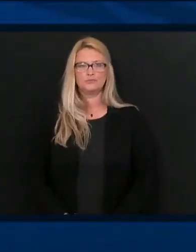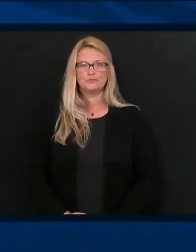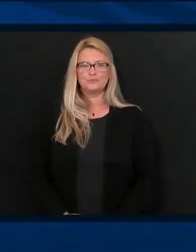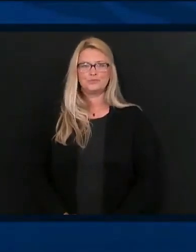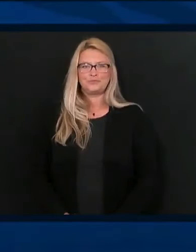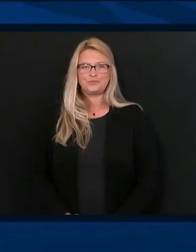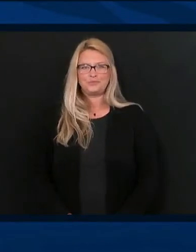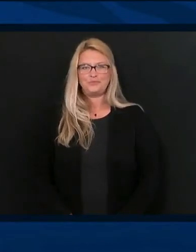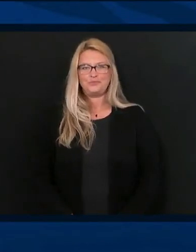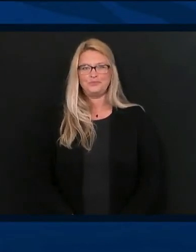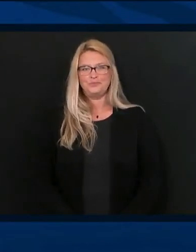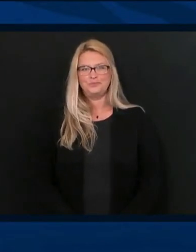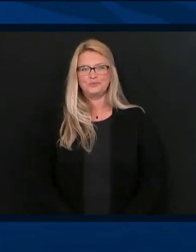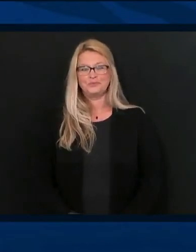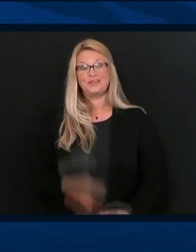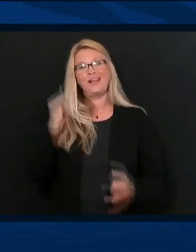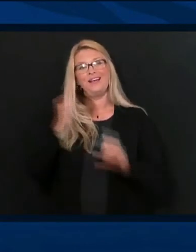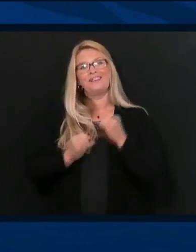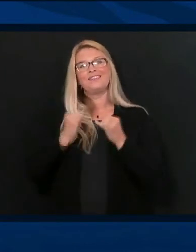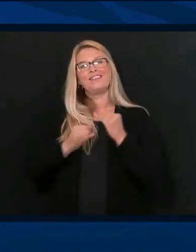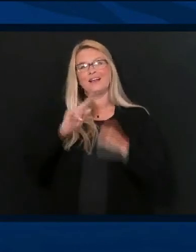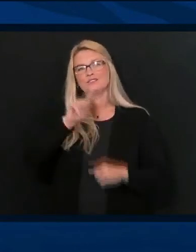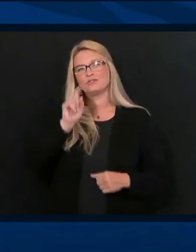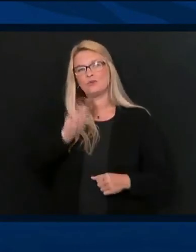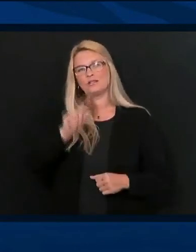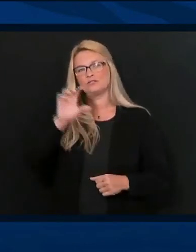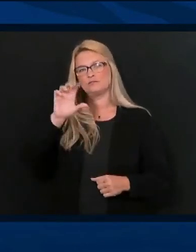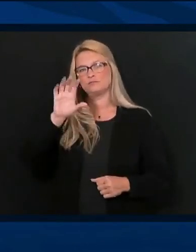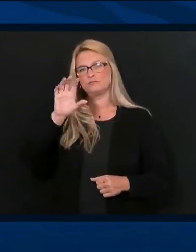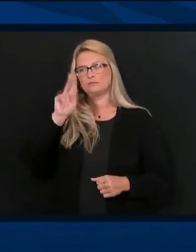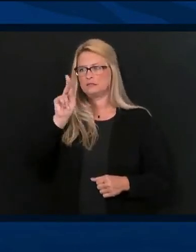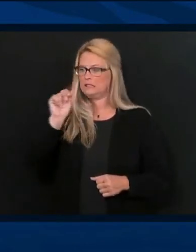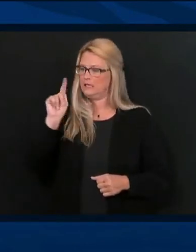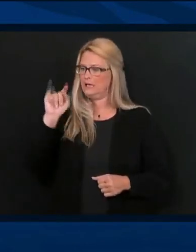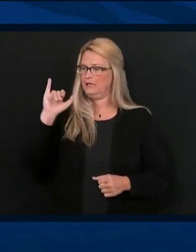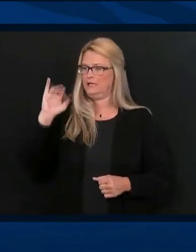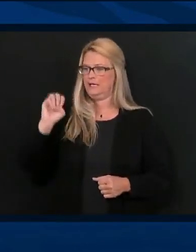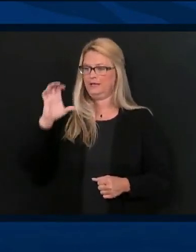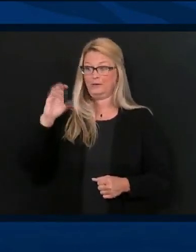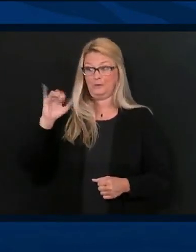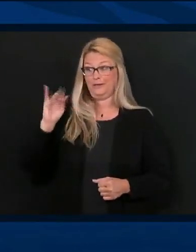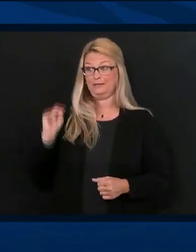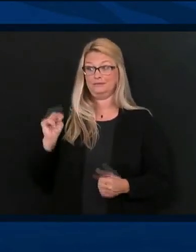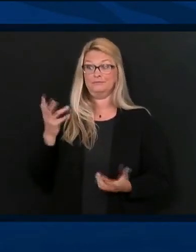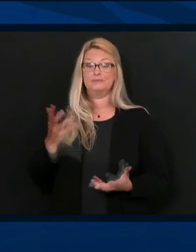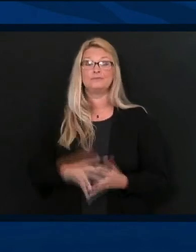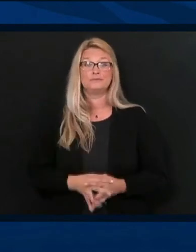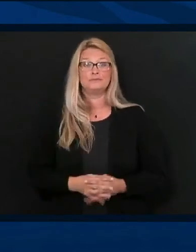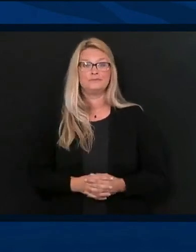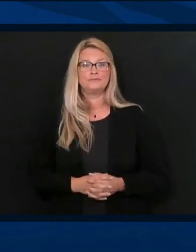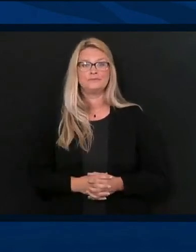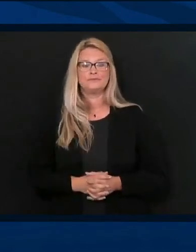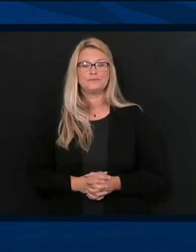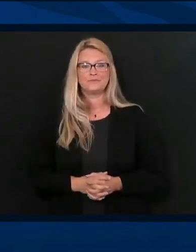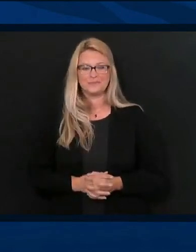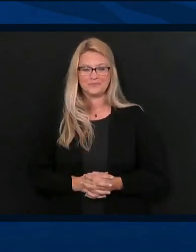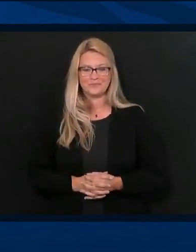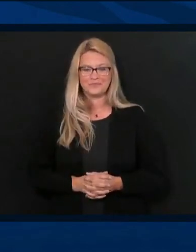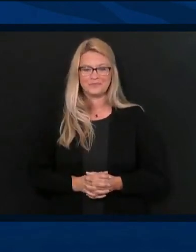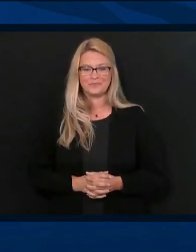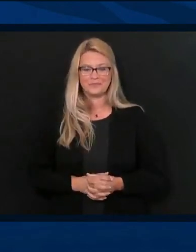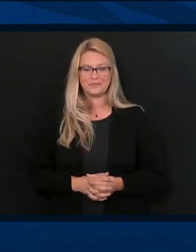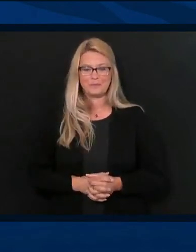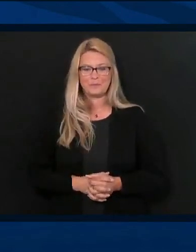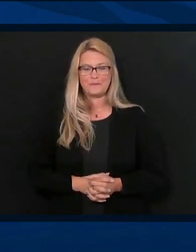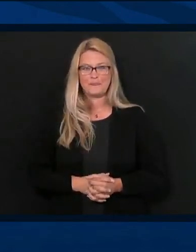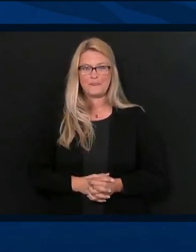All right, thank you, Mark. Last question today comes from Katie Coyne with the Charleston Gazette-Mail. Hey, Governor, following a little